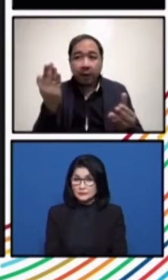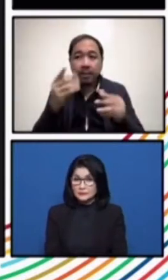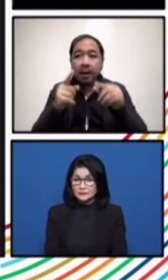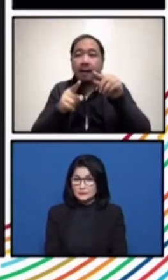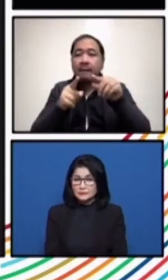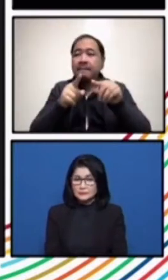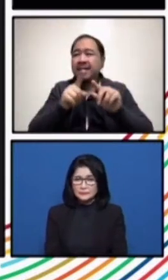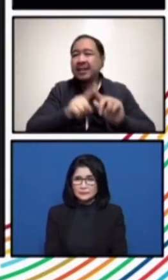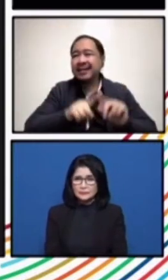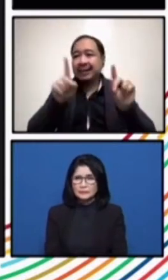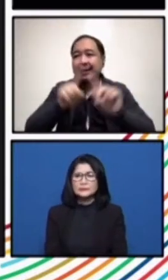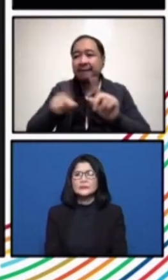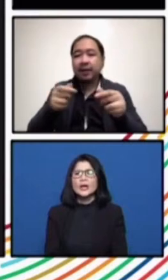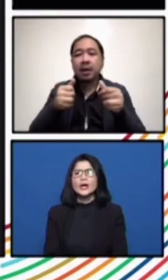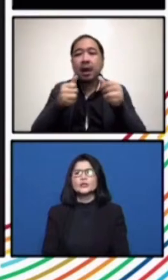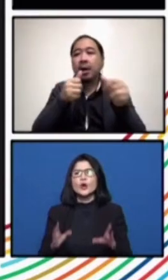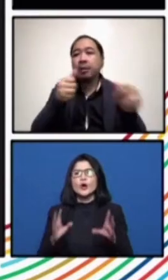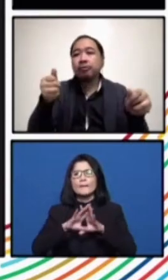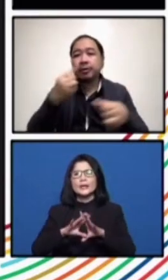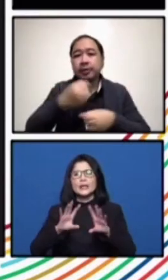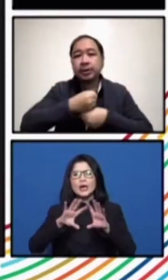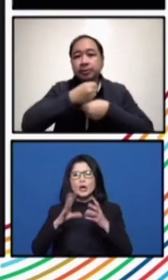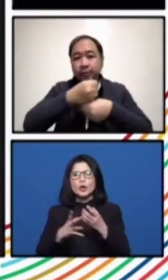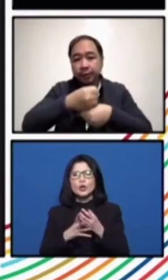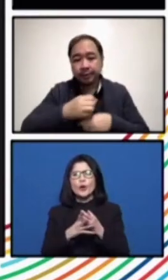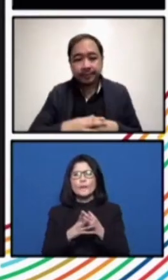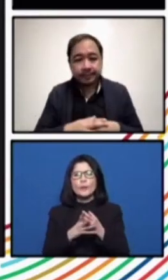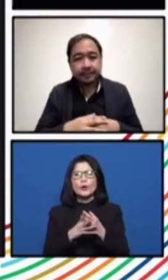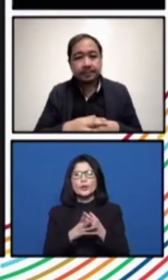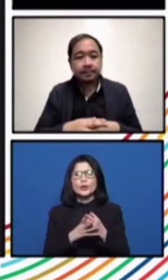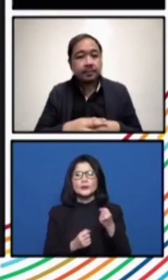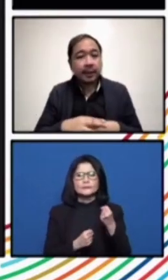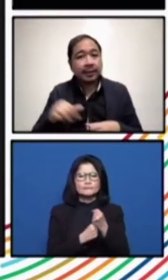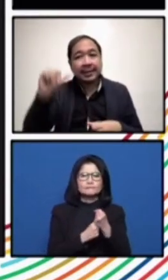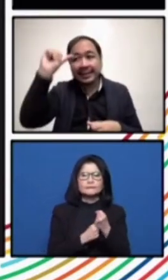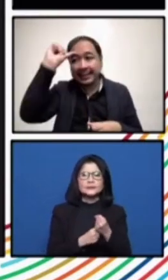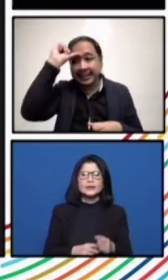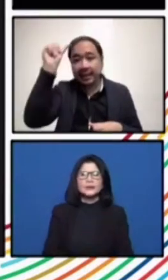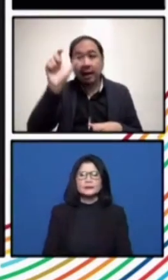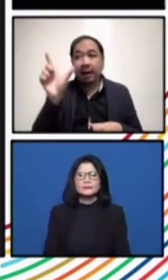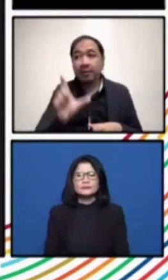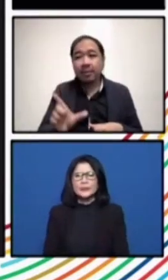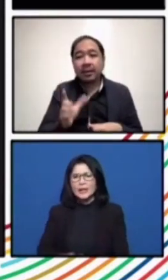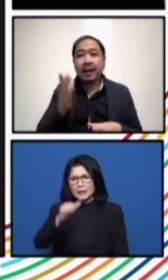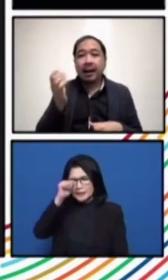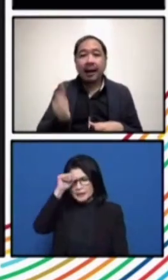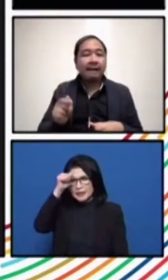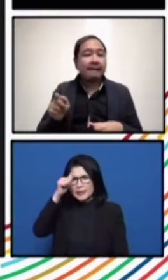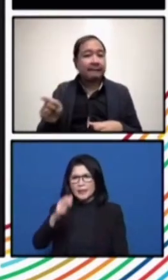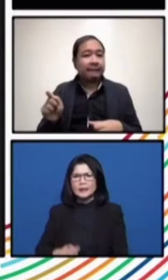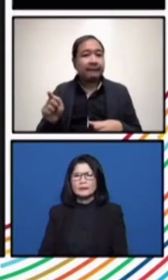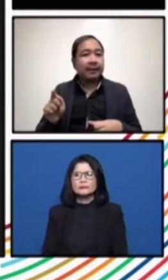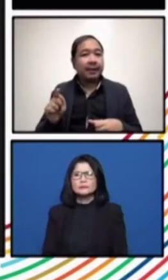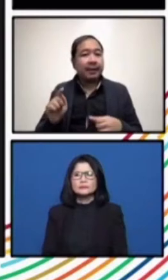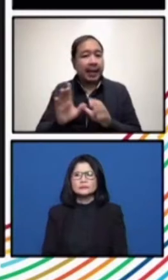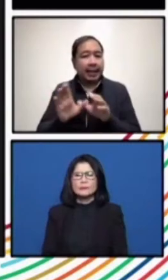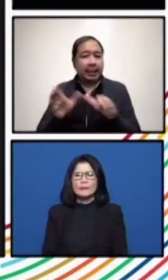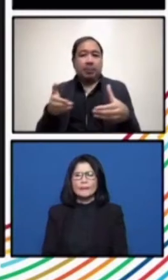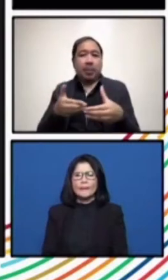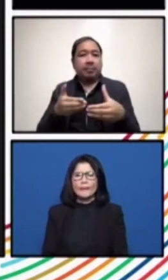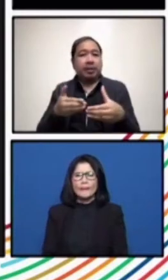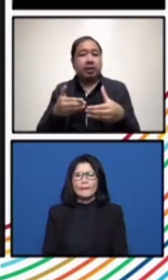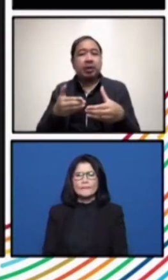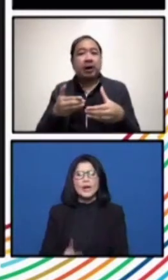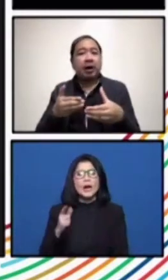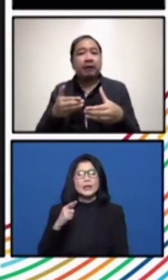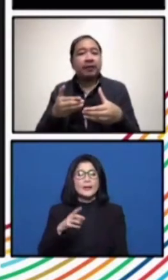and there was one and in India we had our government Department of parliament of Personality which is showed the guidelines